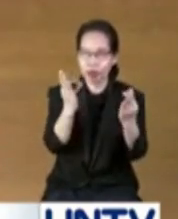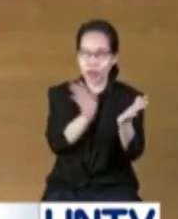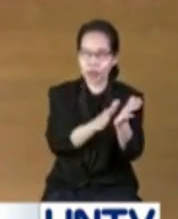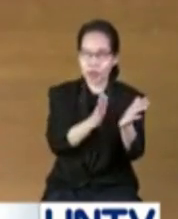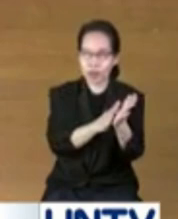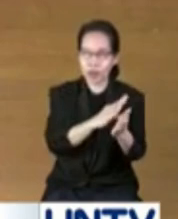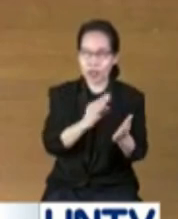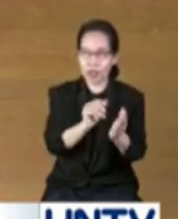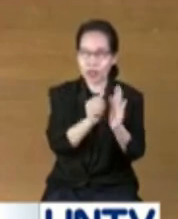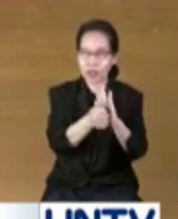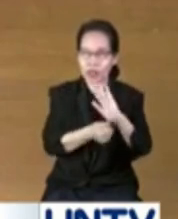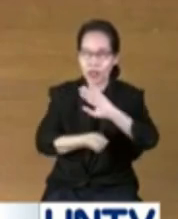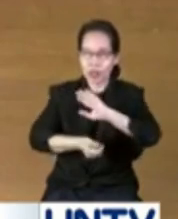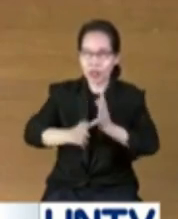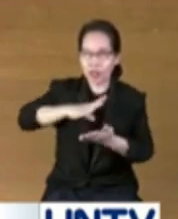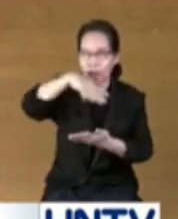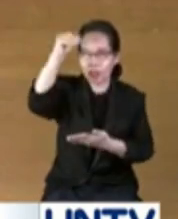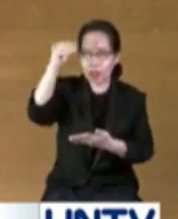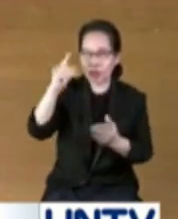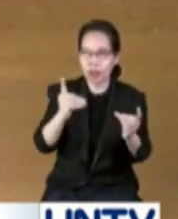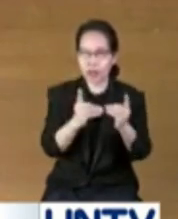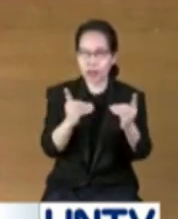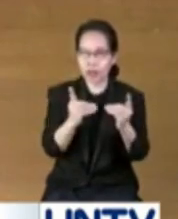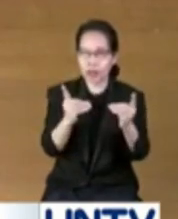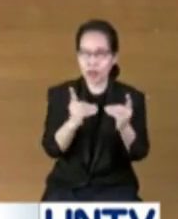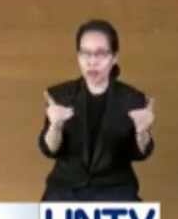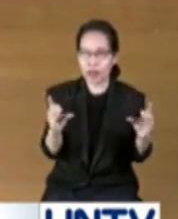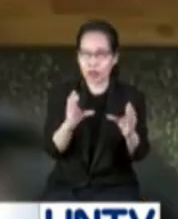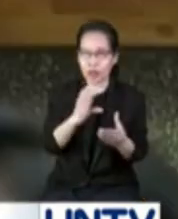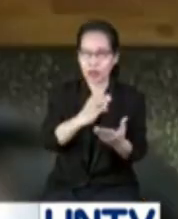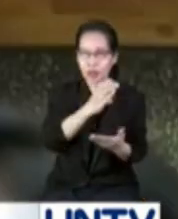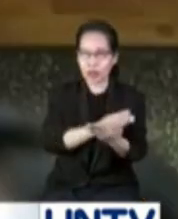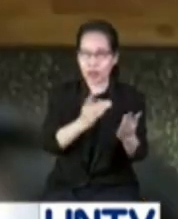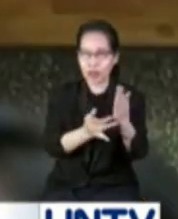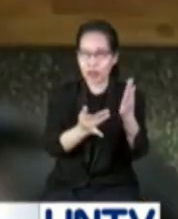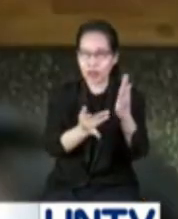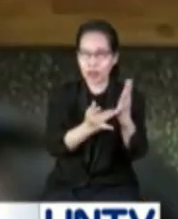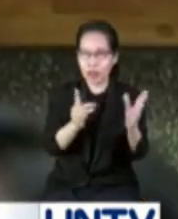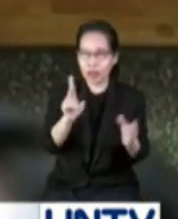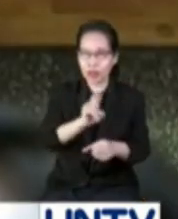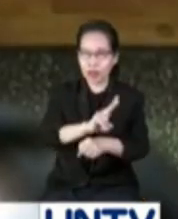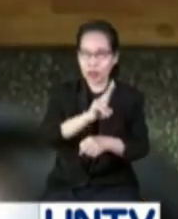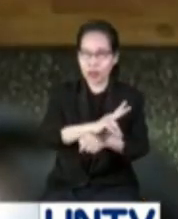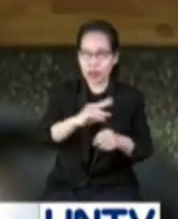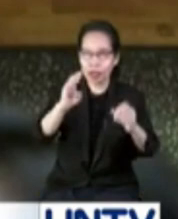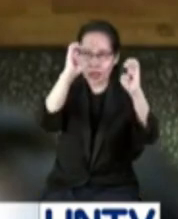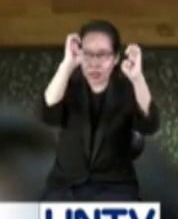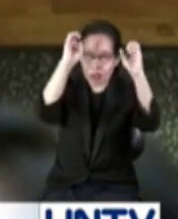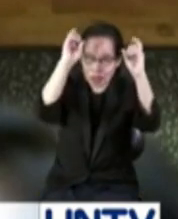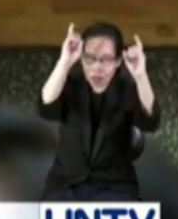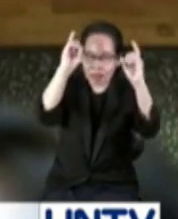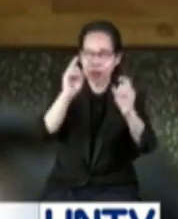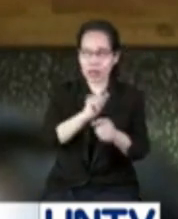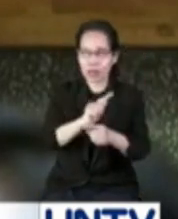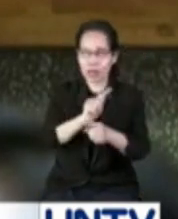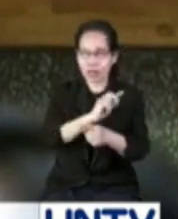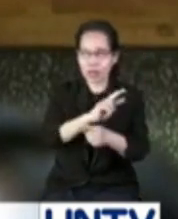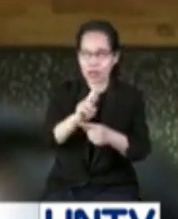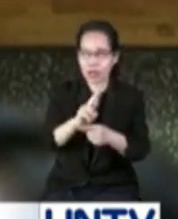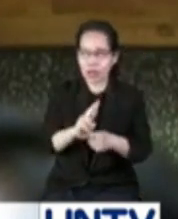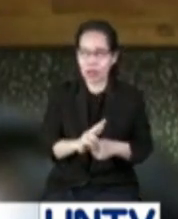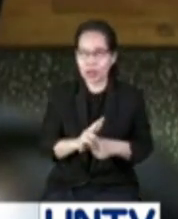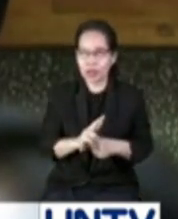learning, non-diploma courses, or in technical vocational education and training, or TVET.